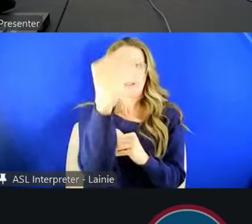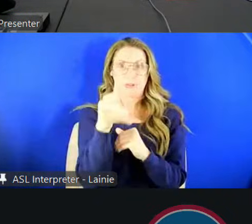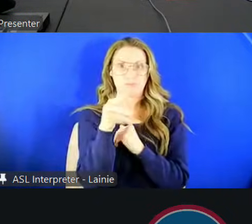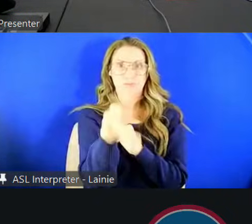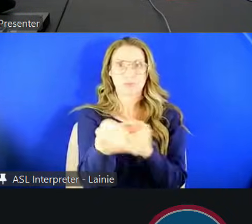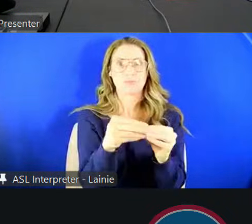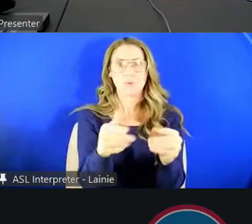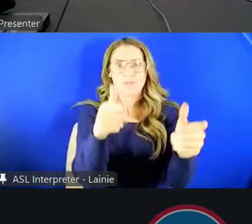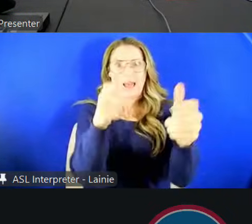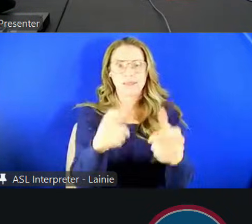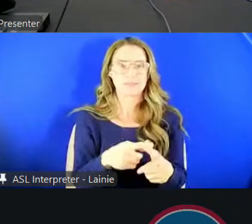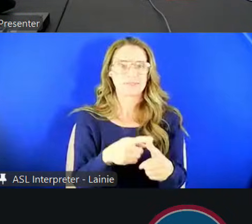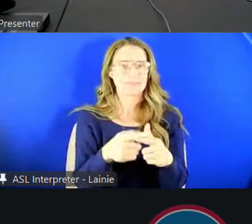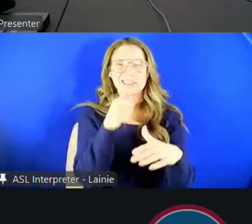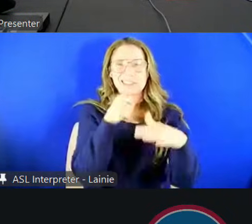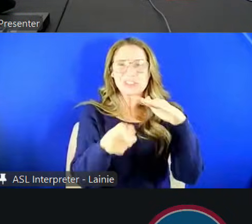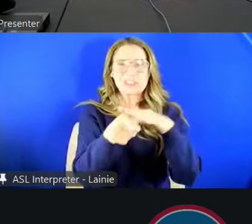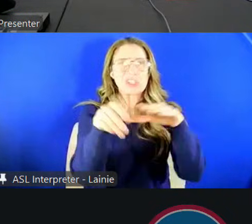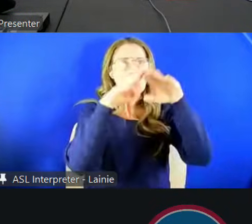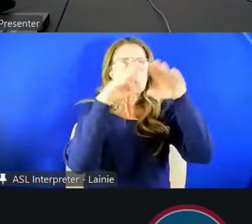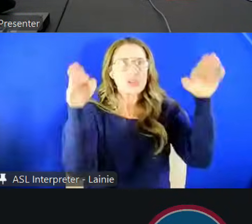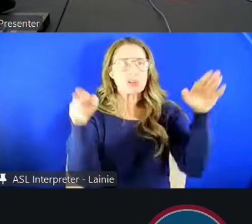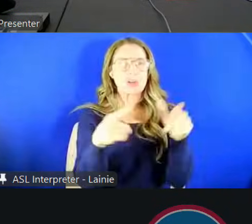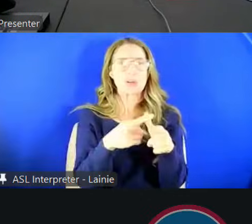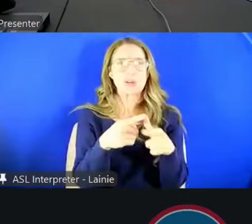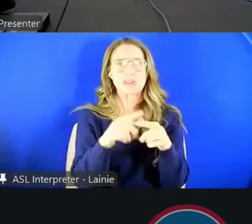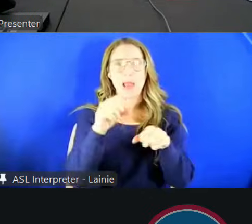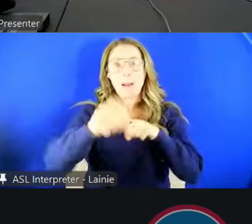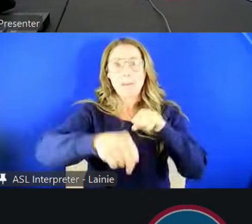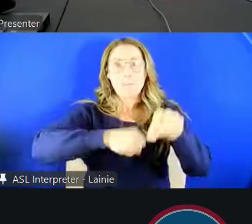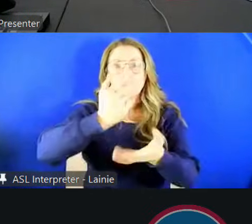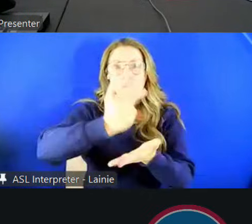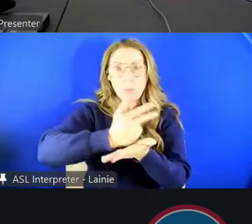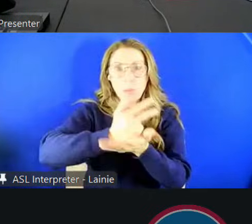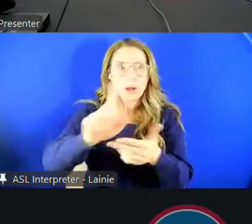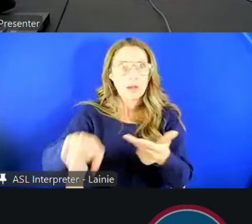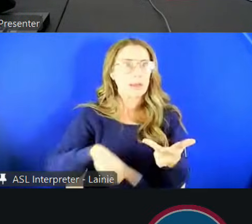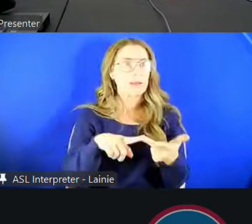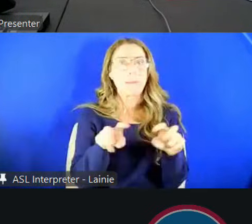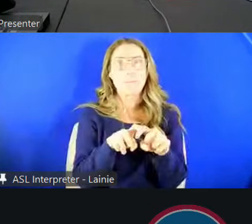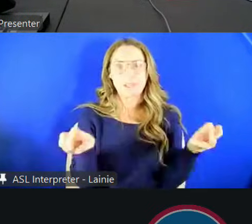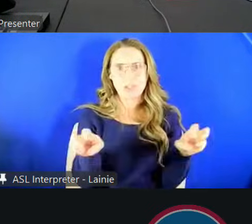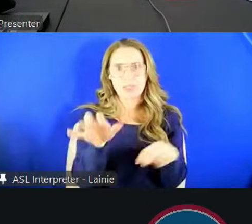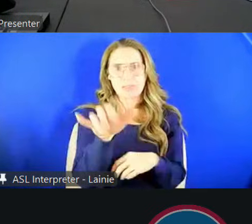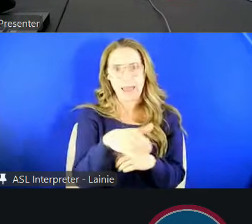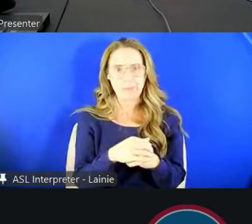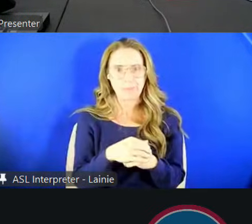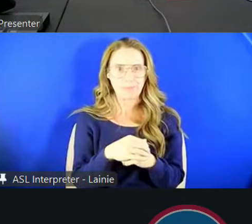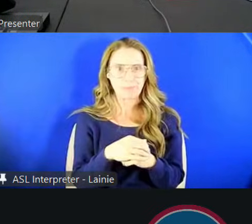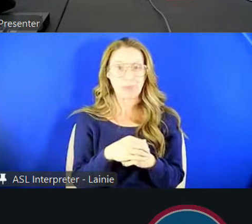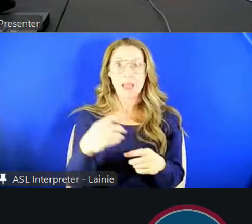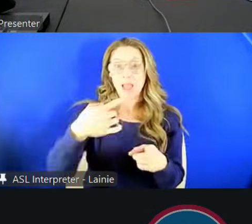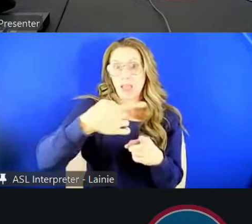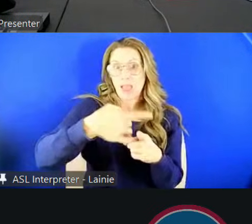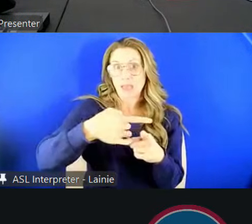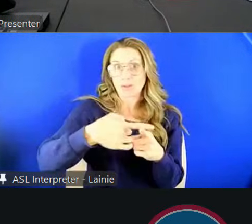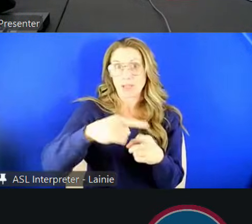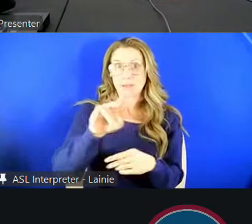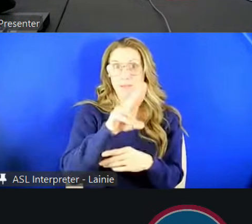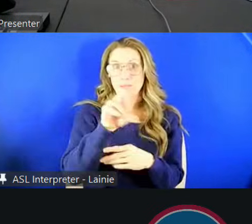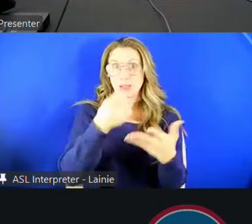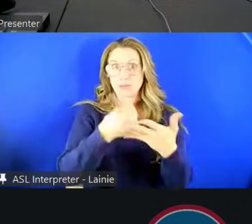as shelters, bicycle parking, benches, things like that. At the intersection, bus priority zones can